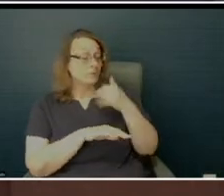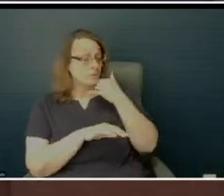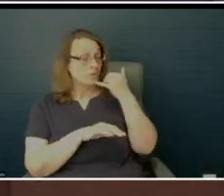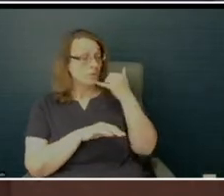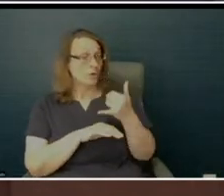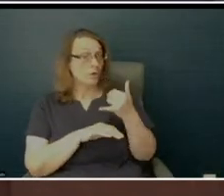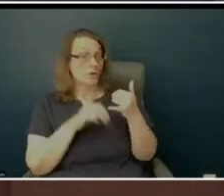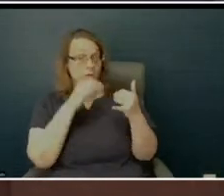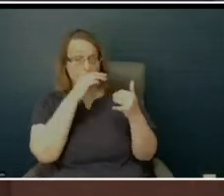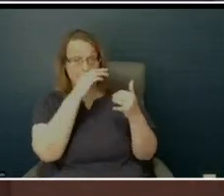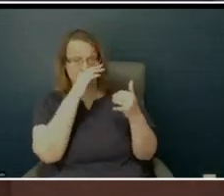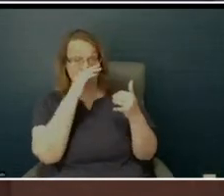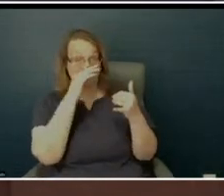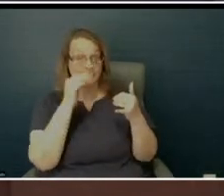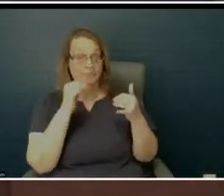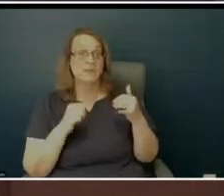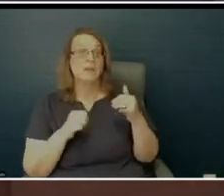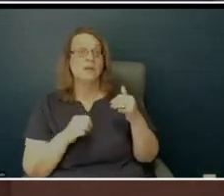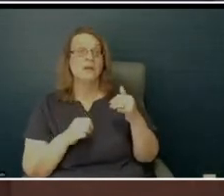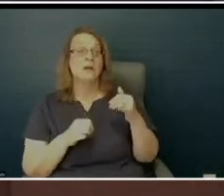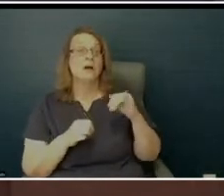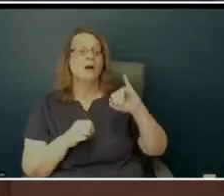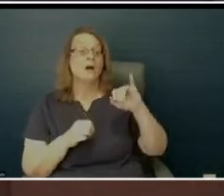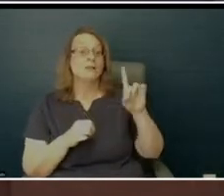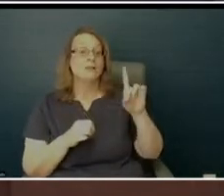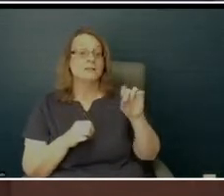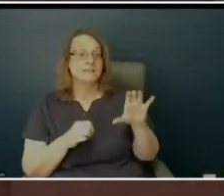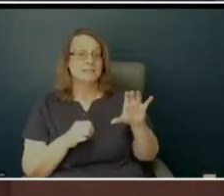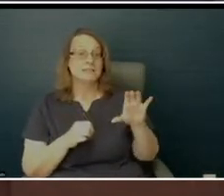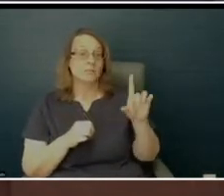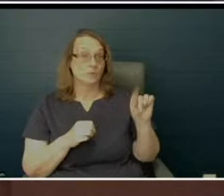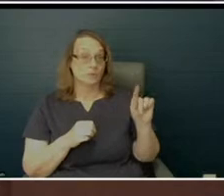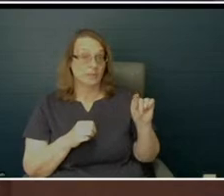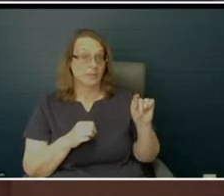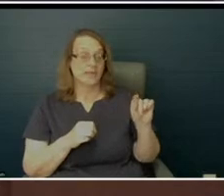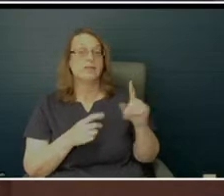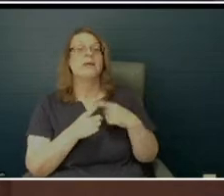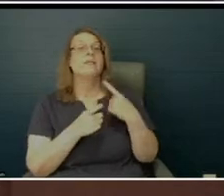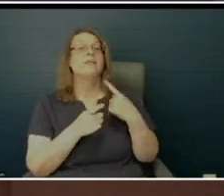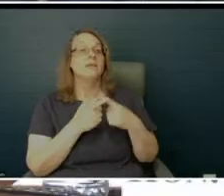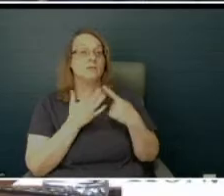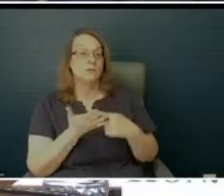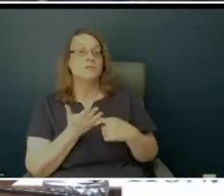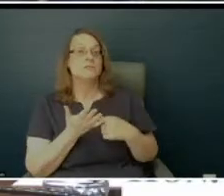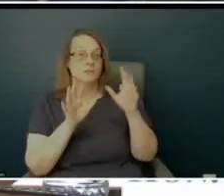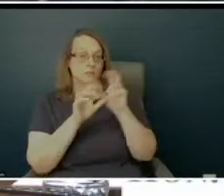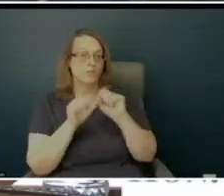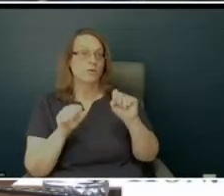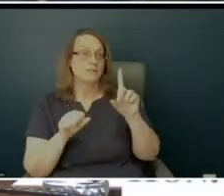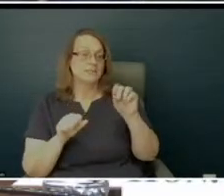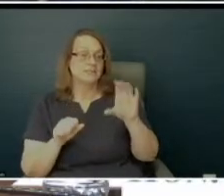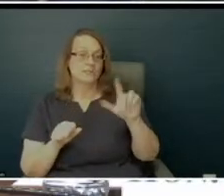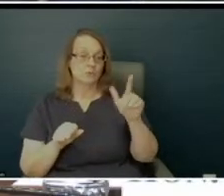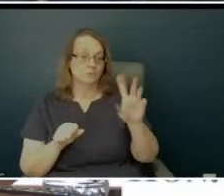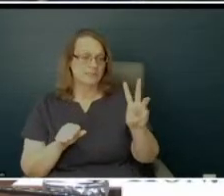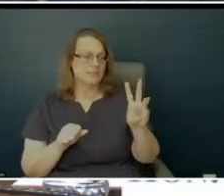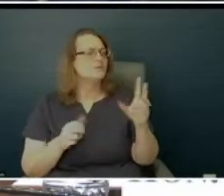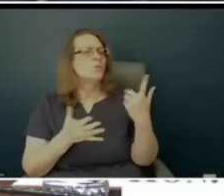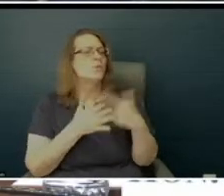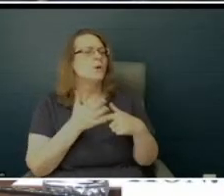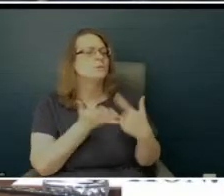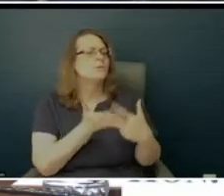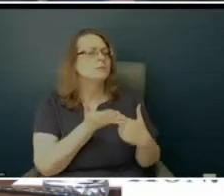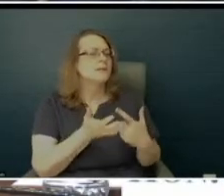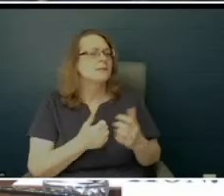December 26th about his contact with the president. Can you tell us about that conversation? Yes. Because I had